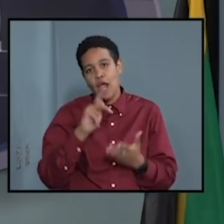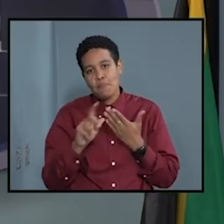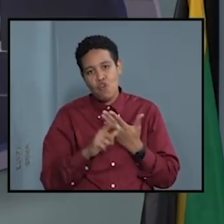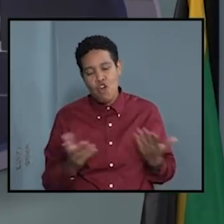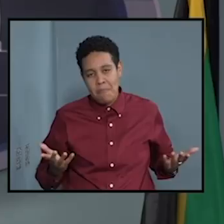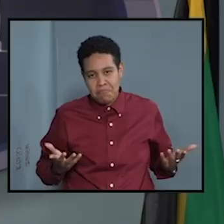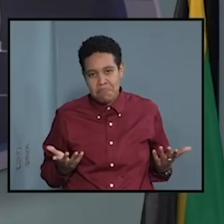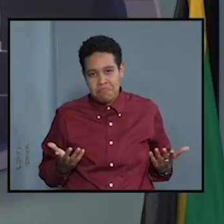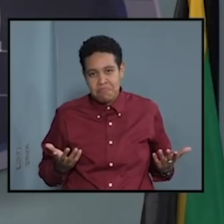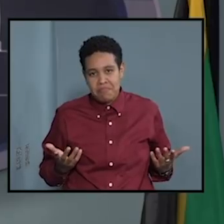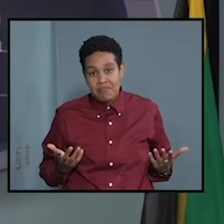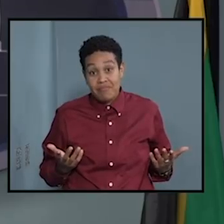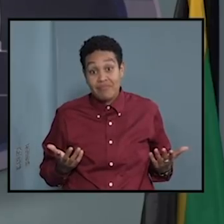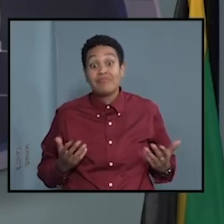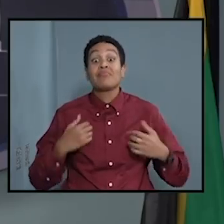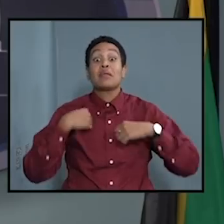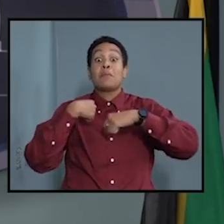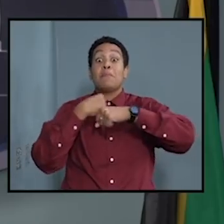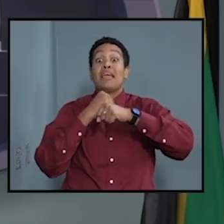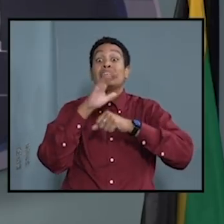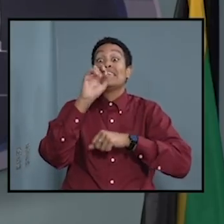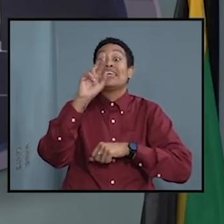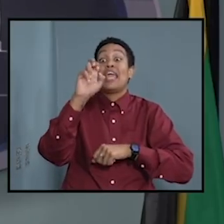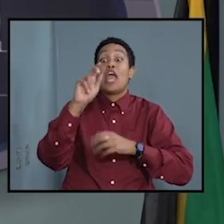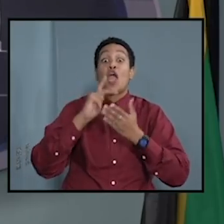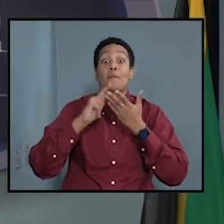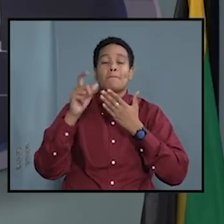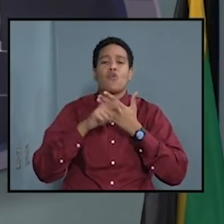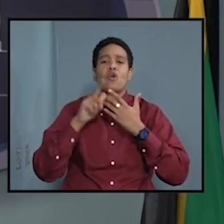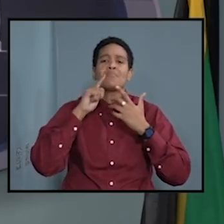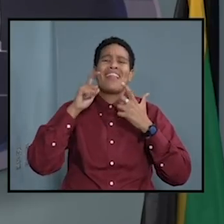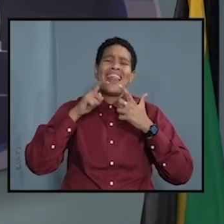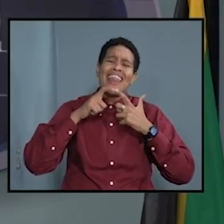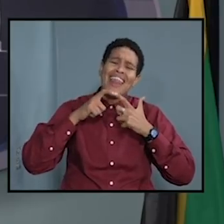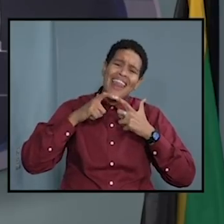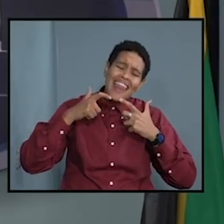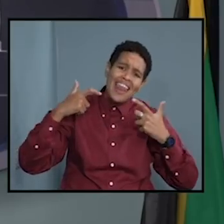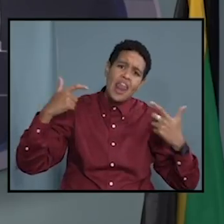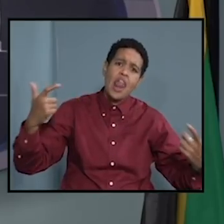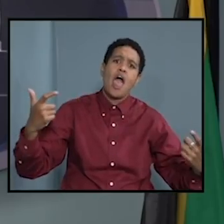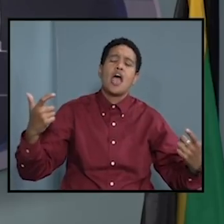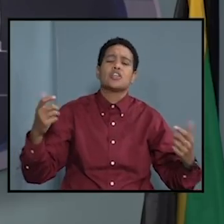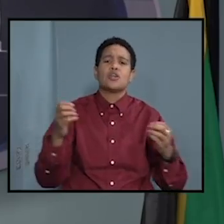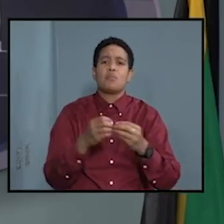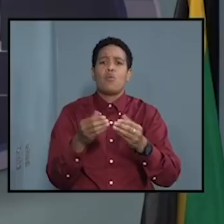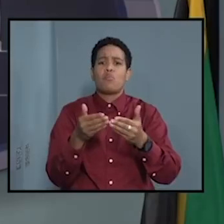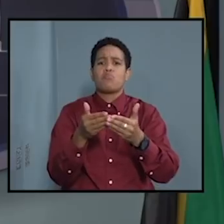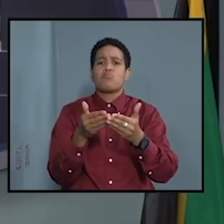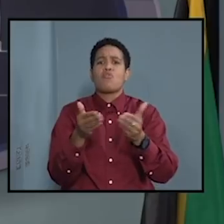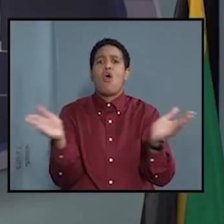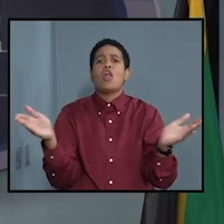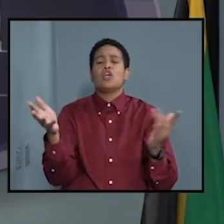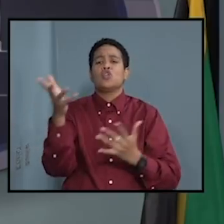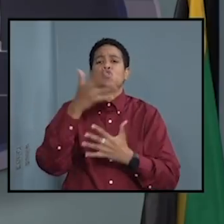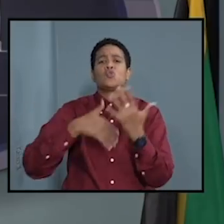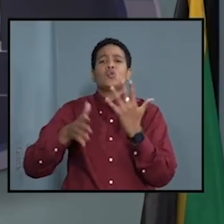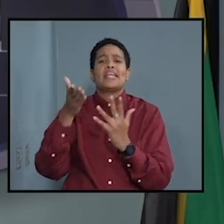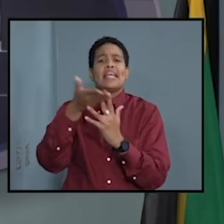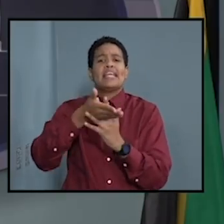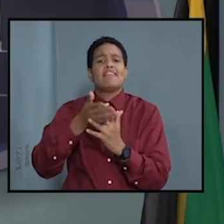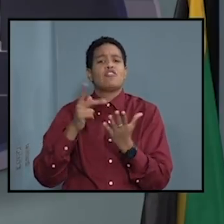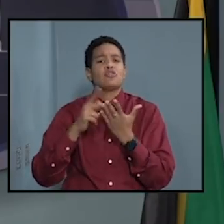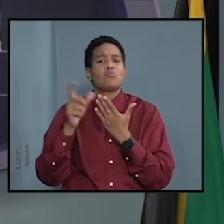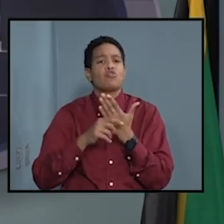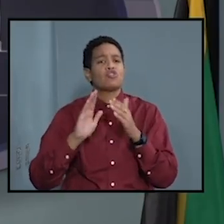This makes the CARE program the largest and the broadest social intervention program